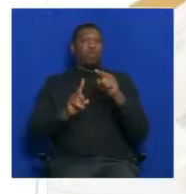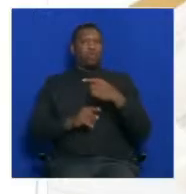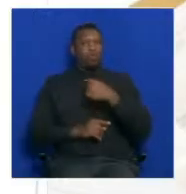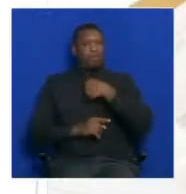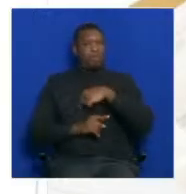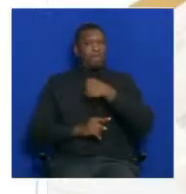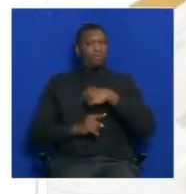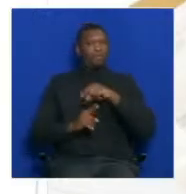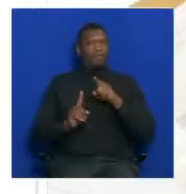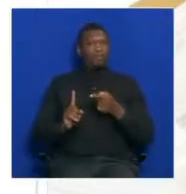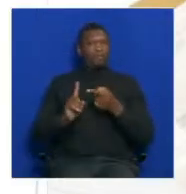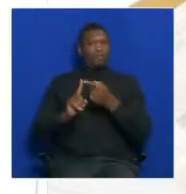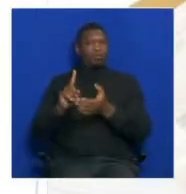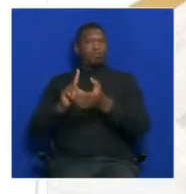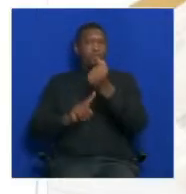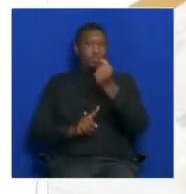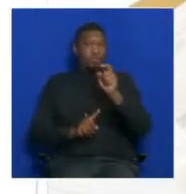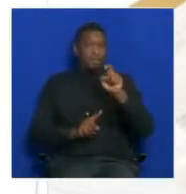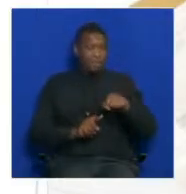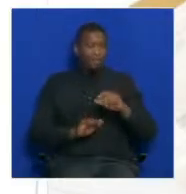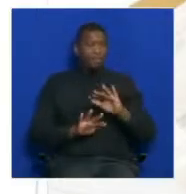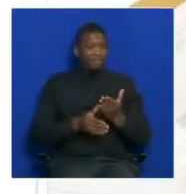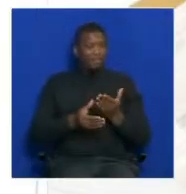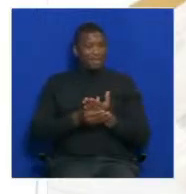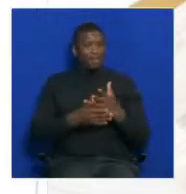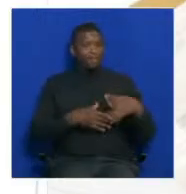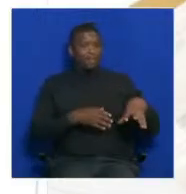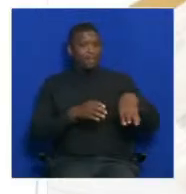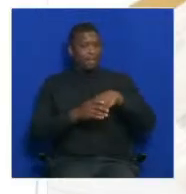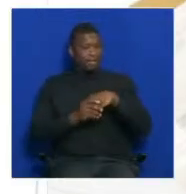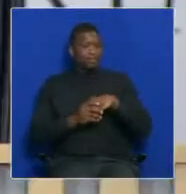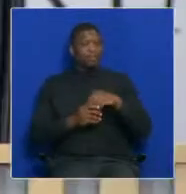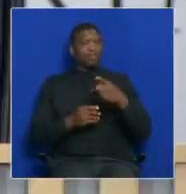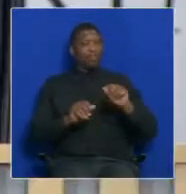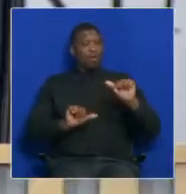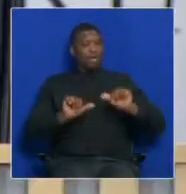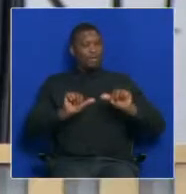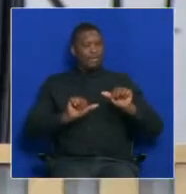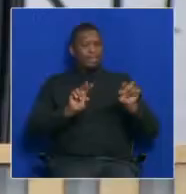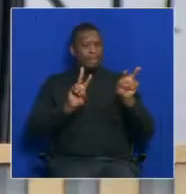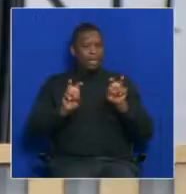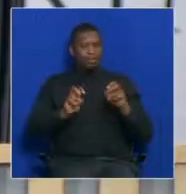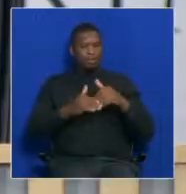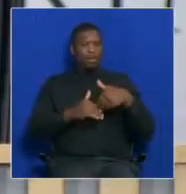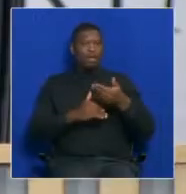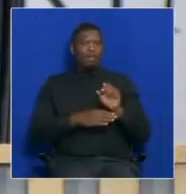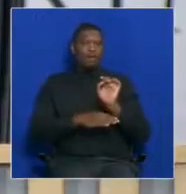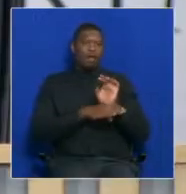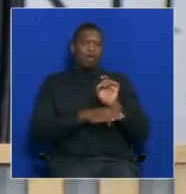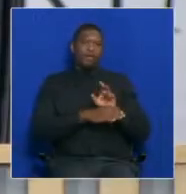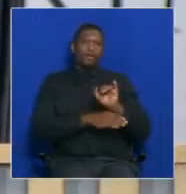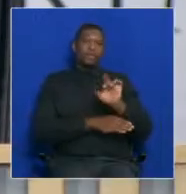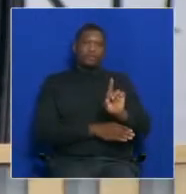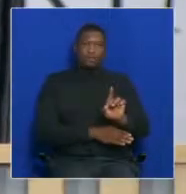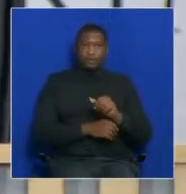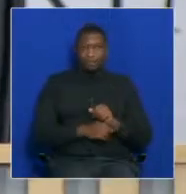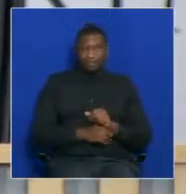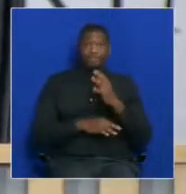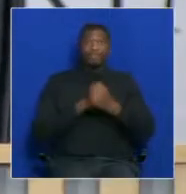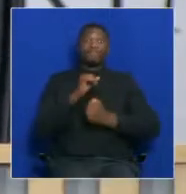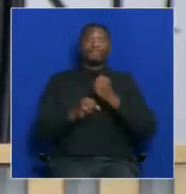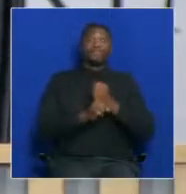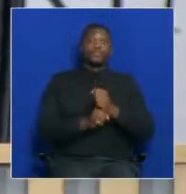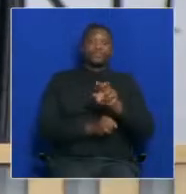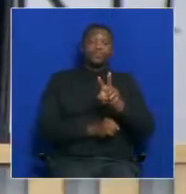intake to assess matters and advise the ID. In 2024, IDEC